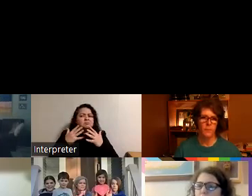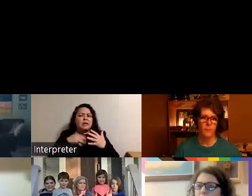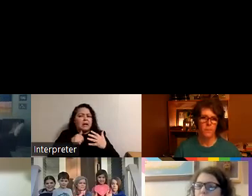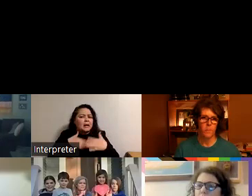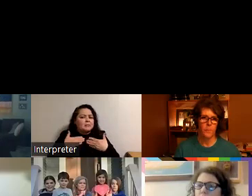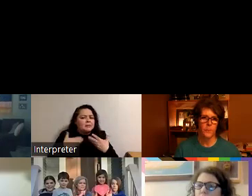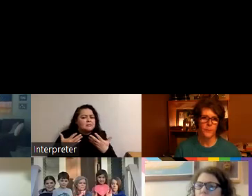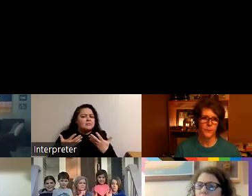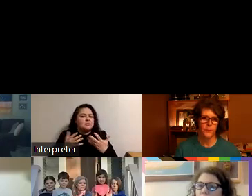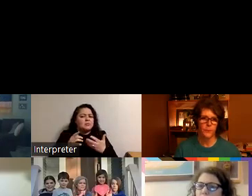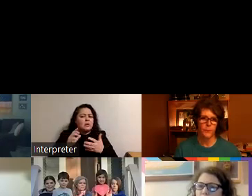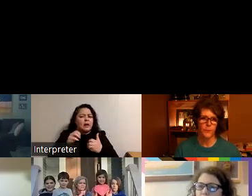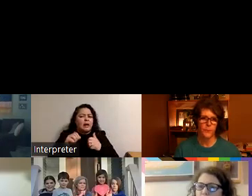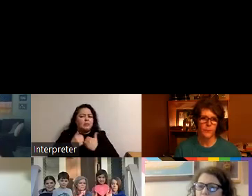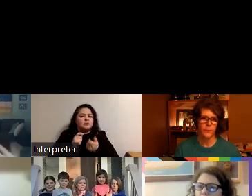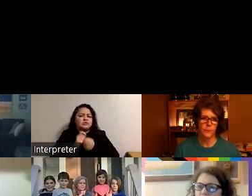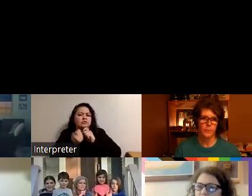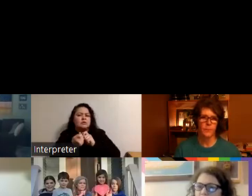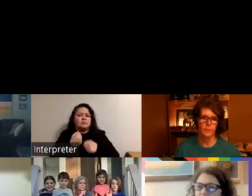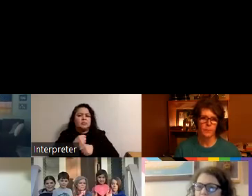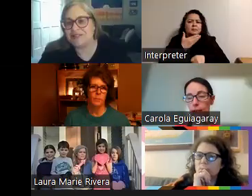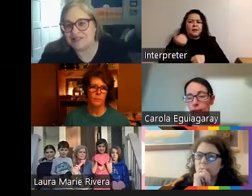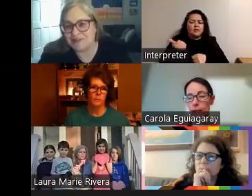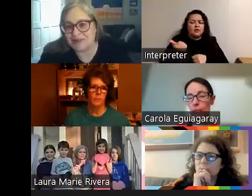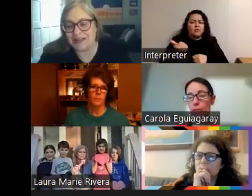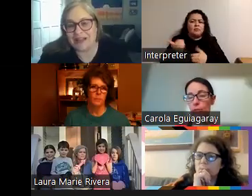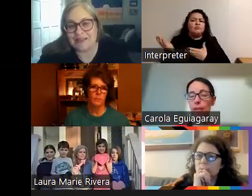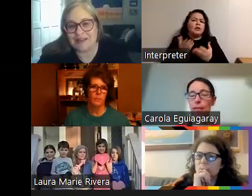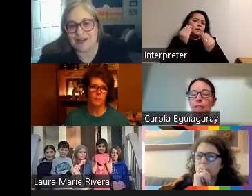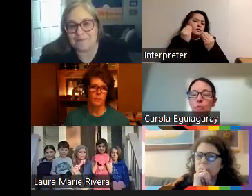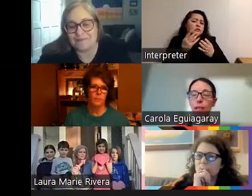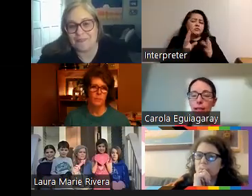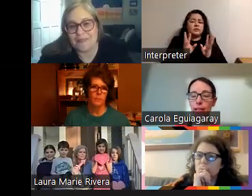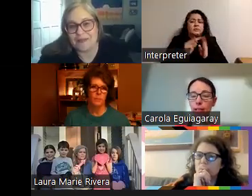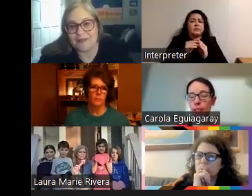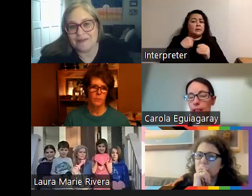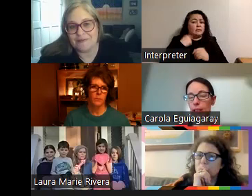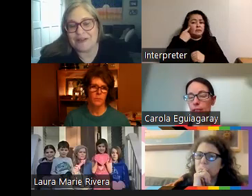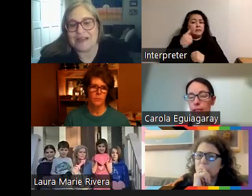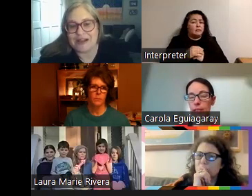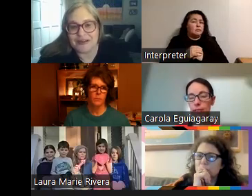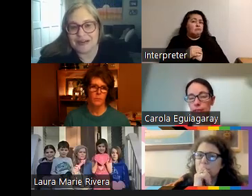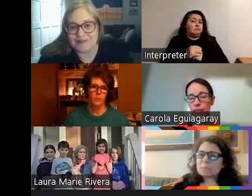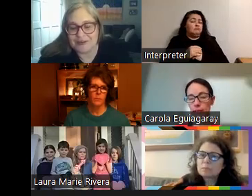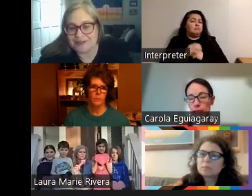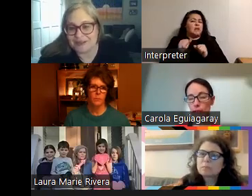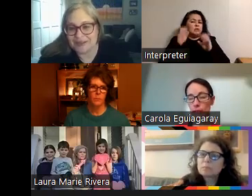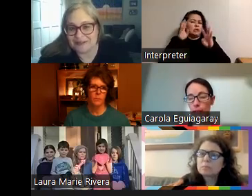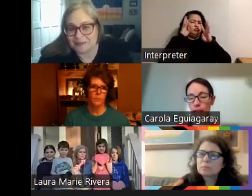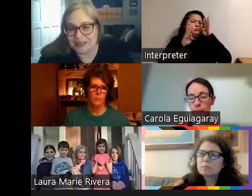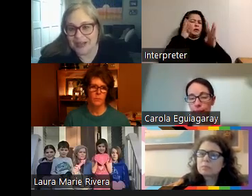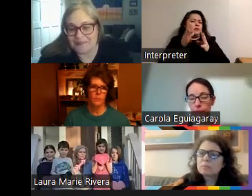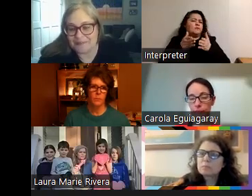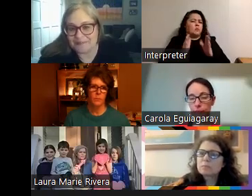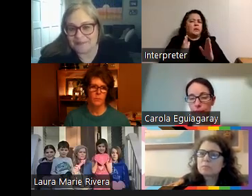think could what could we change to make things better and bring that information to the meeting i think um we could get creative in ways that we